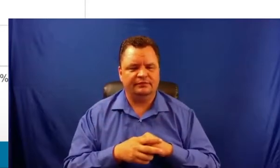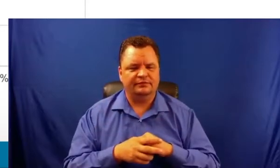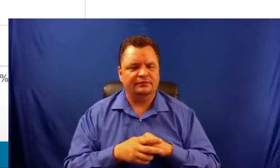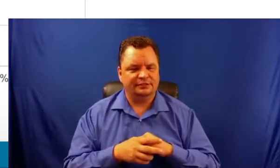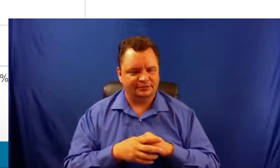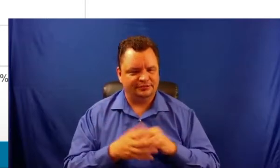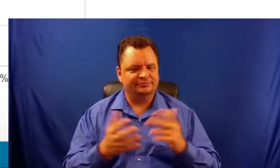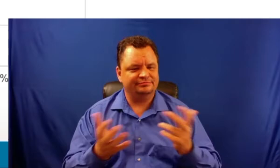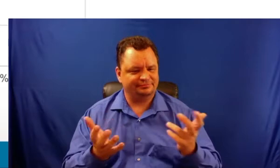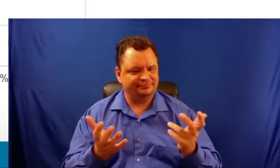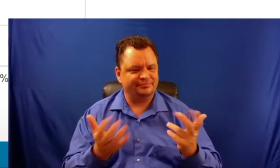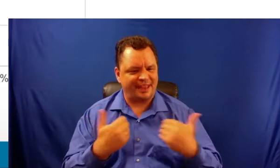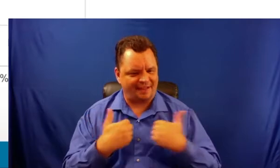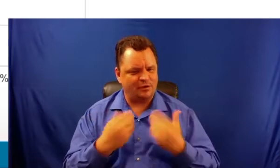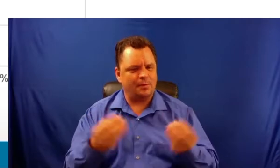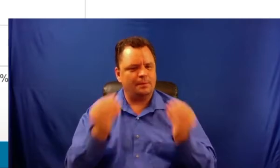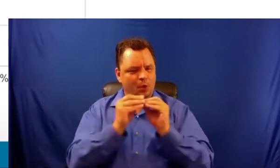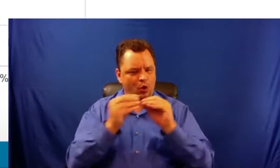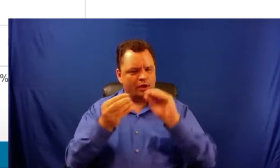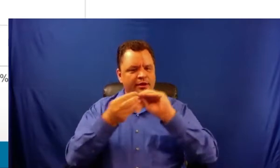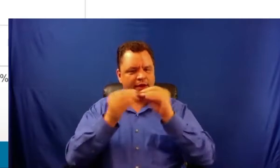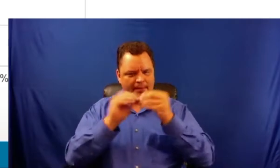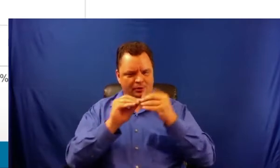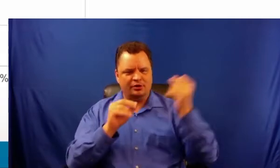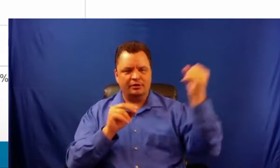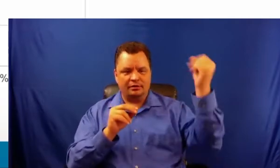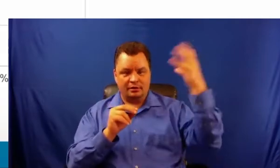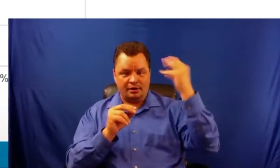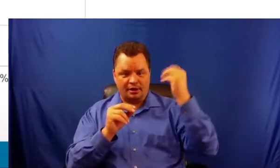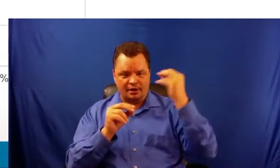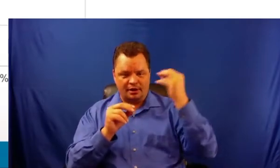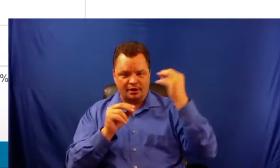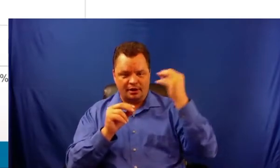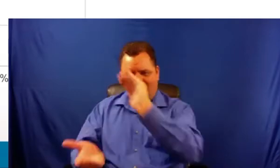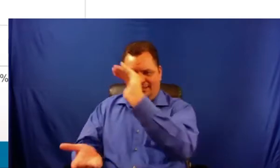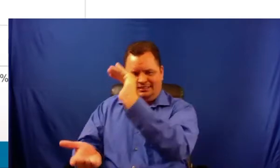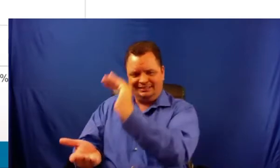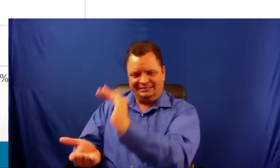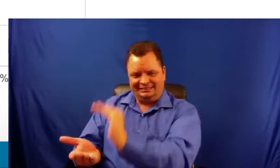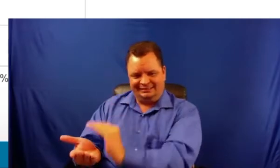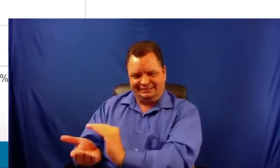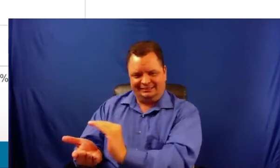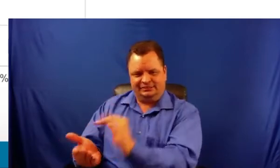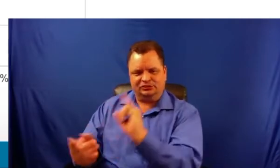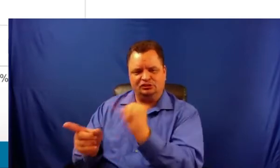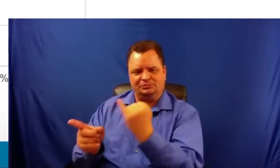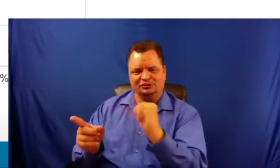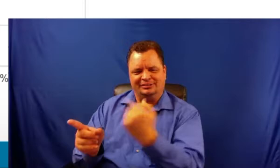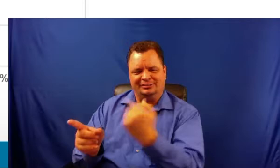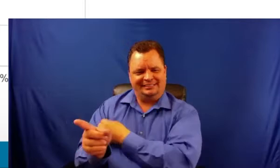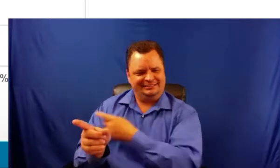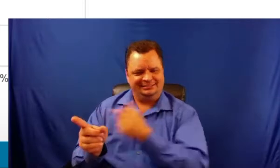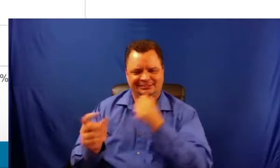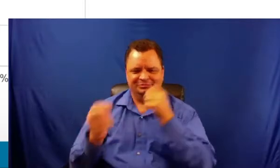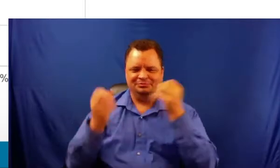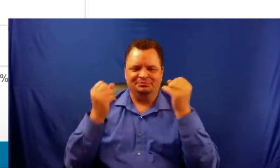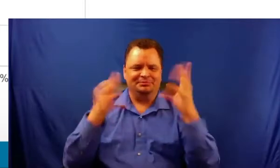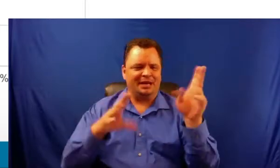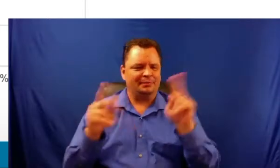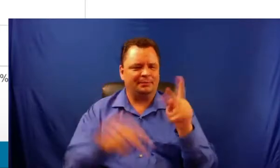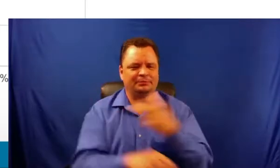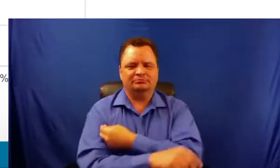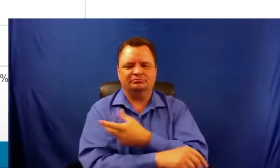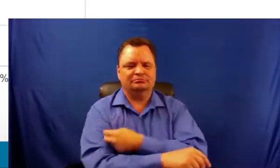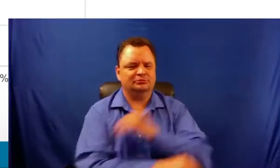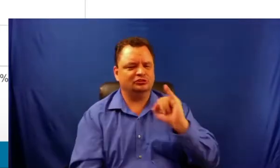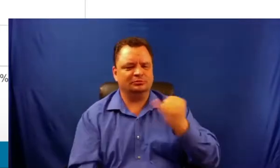of the relative low take-up rate of the J&J vaccine, we don't have as solid of data. But as soon